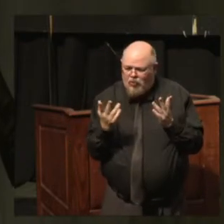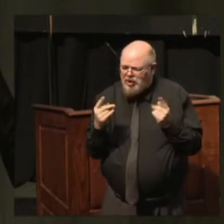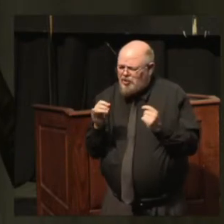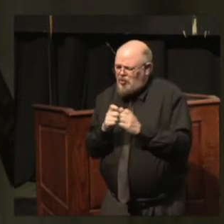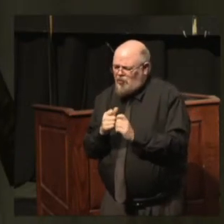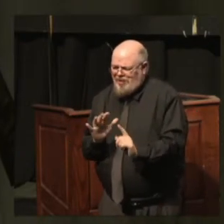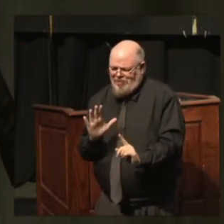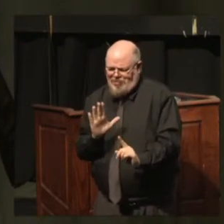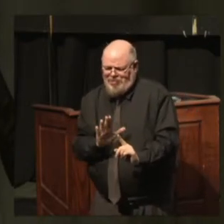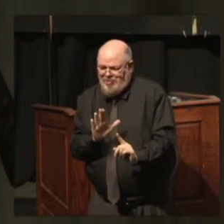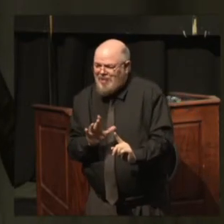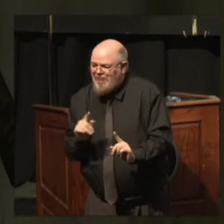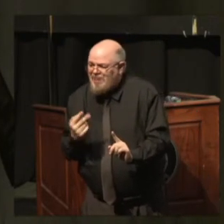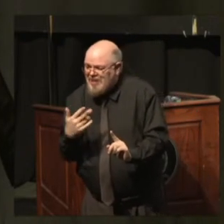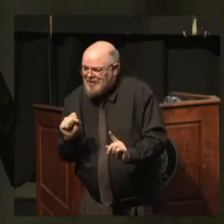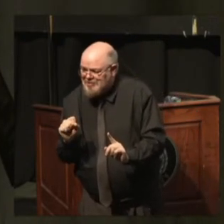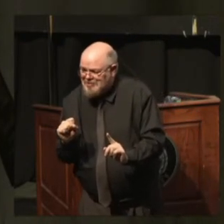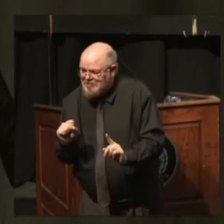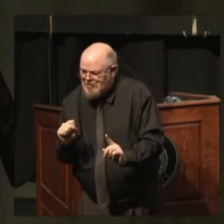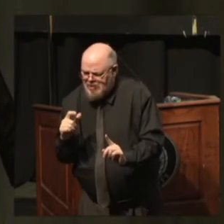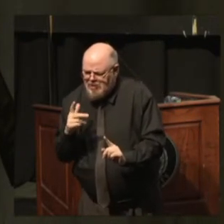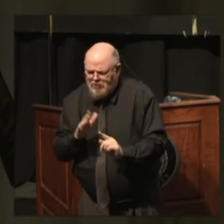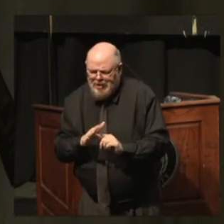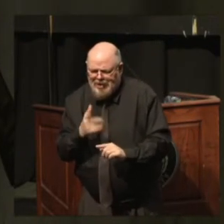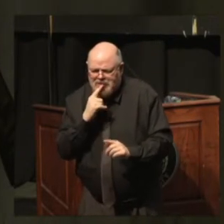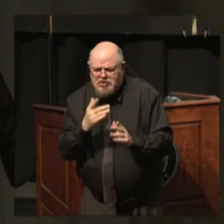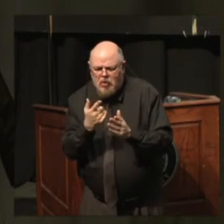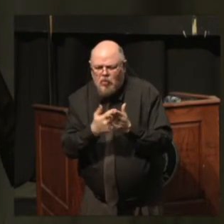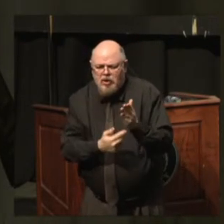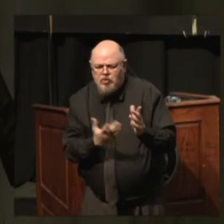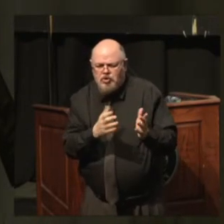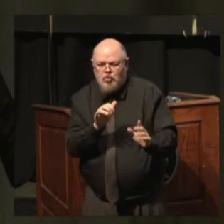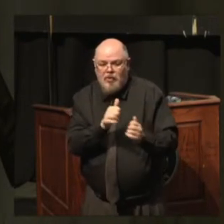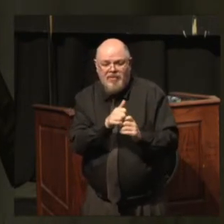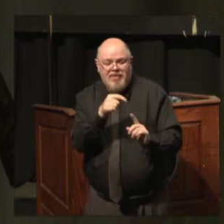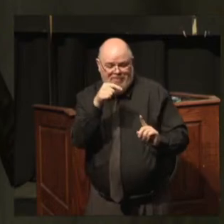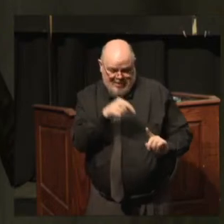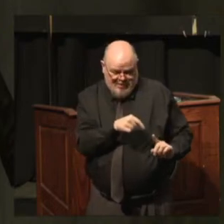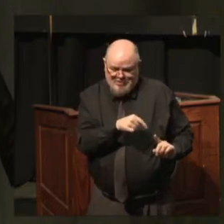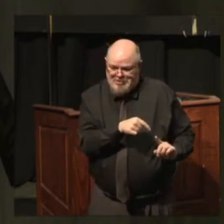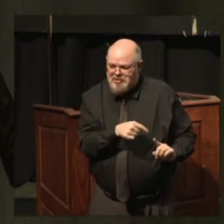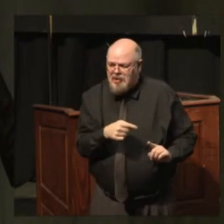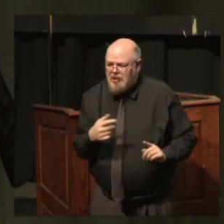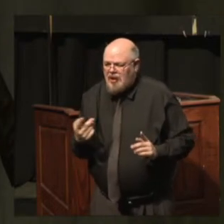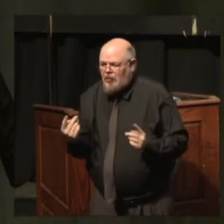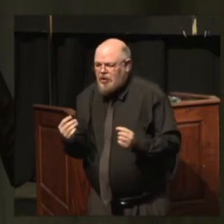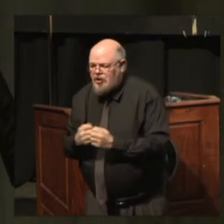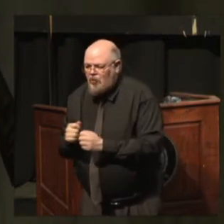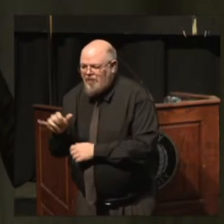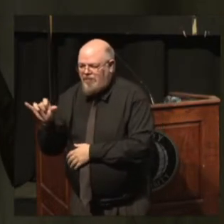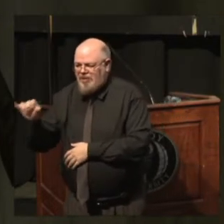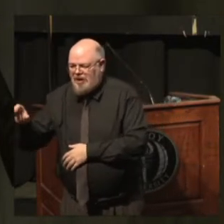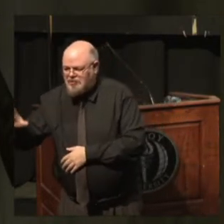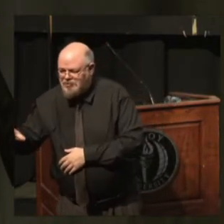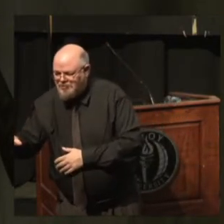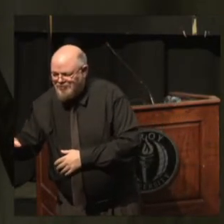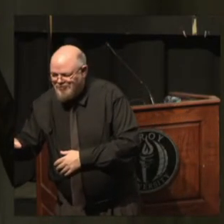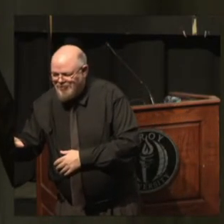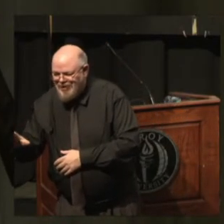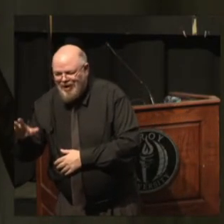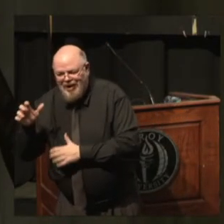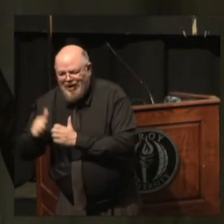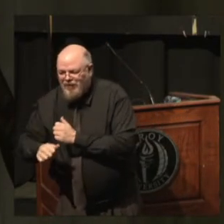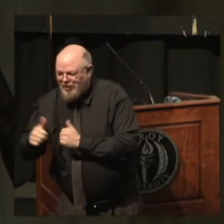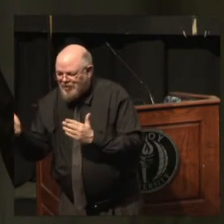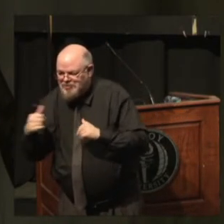that? I say, what do you do with that? I'm here, right? So it all becomes this question.